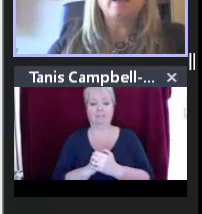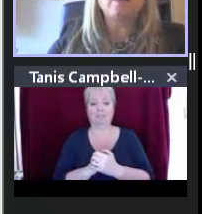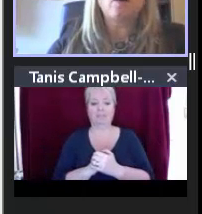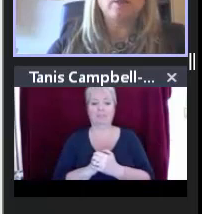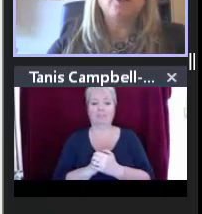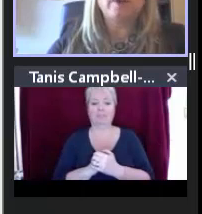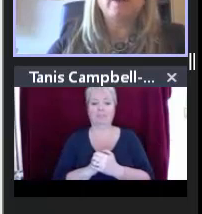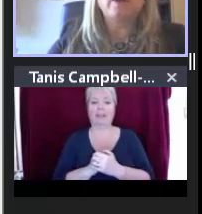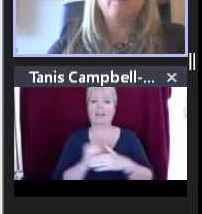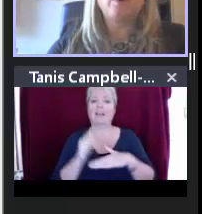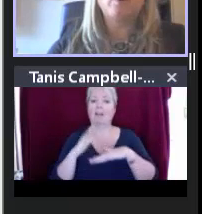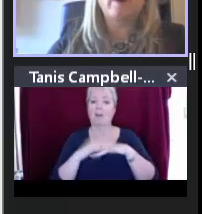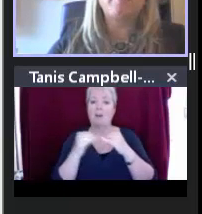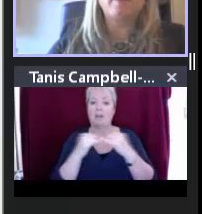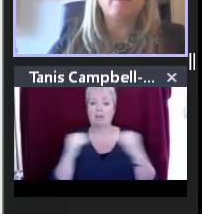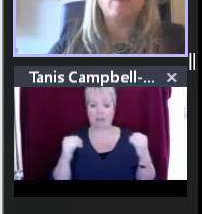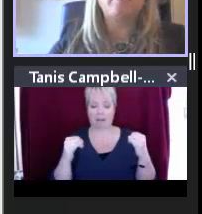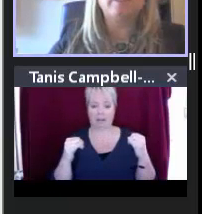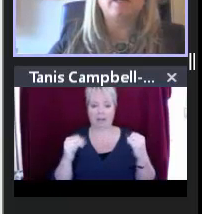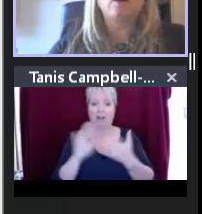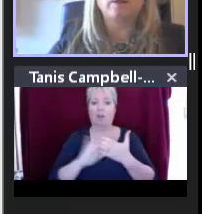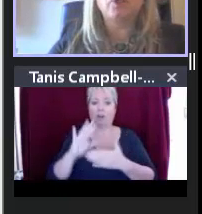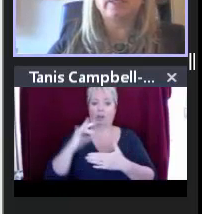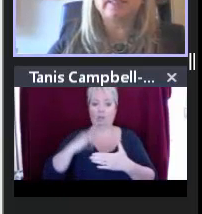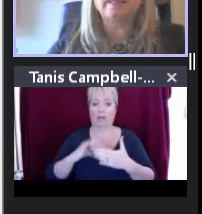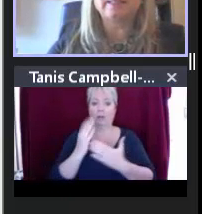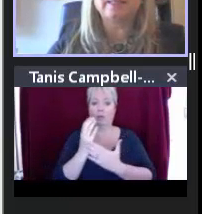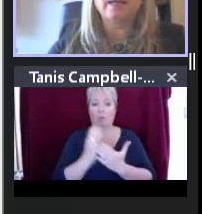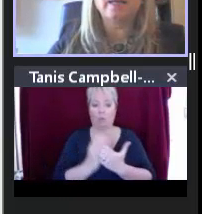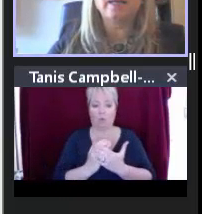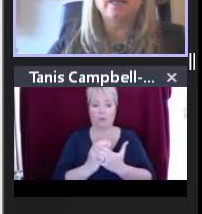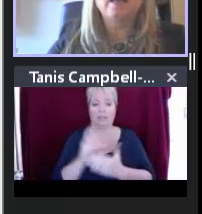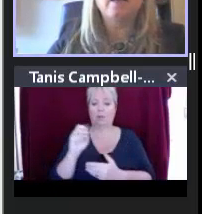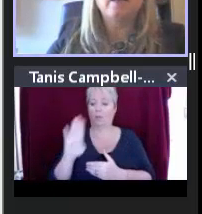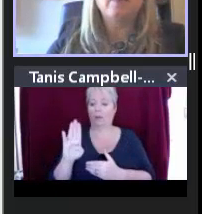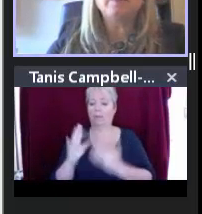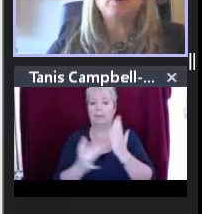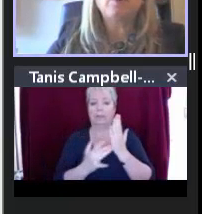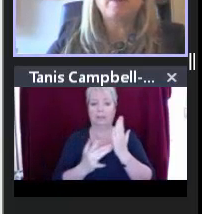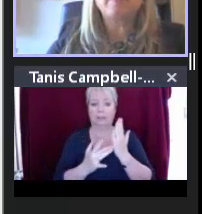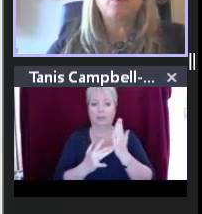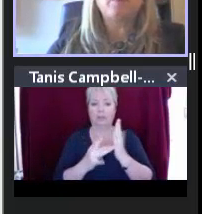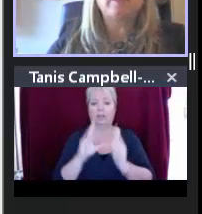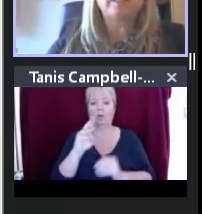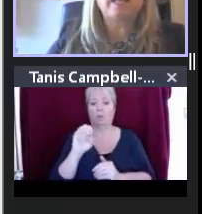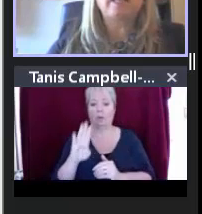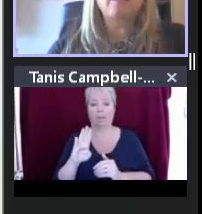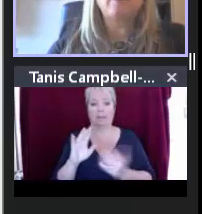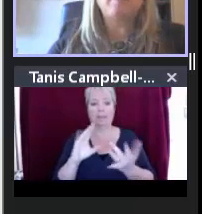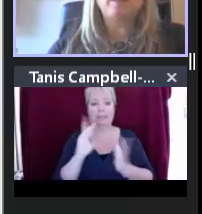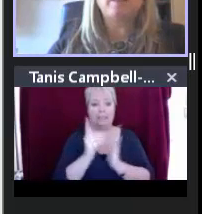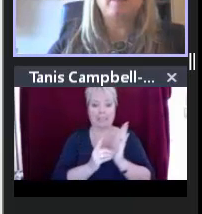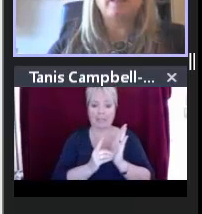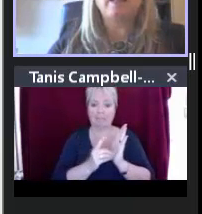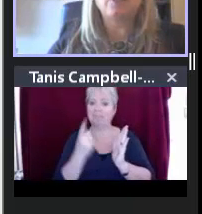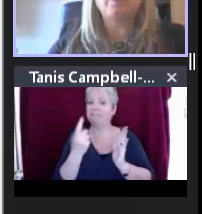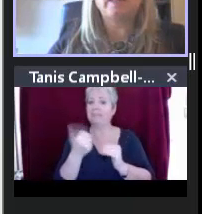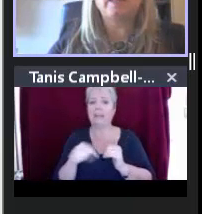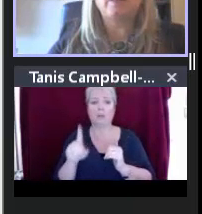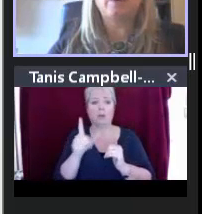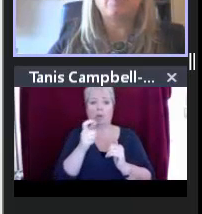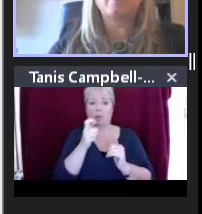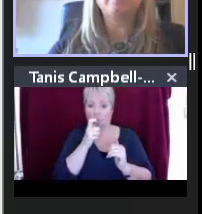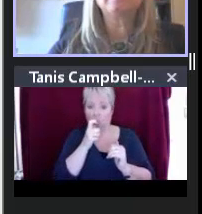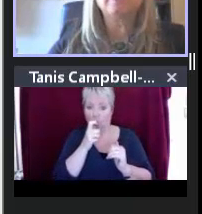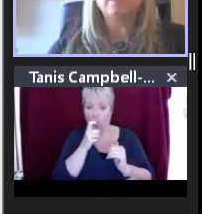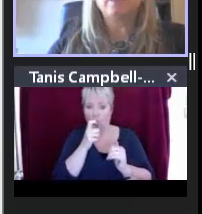an online college accredited program in web technologies and design. This program is open to anyone meeting the